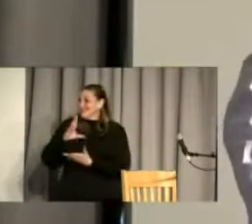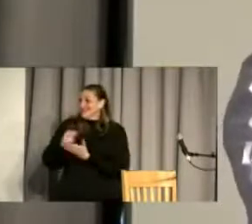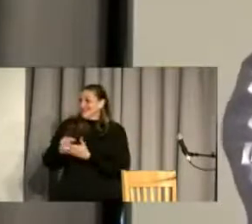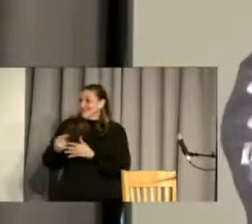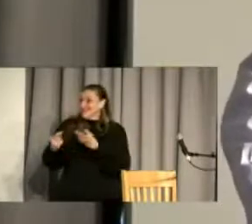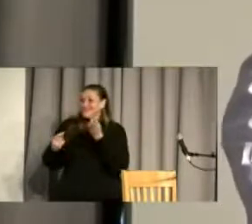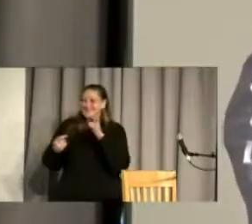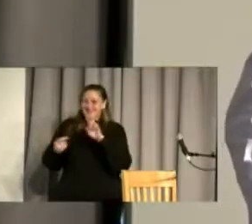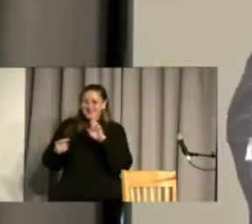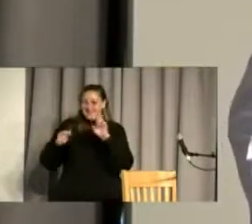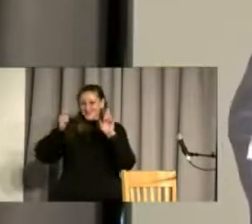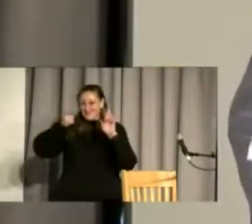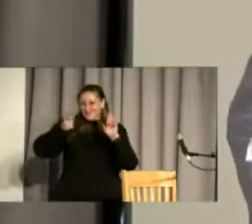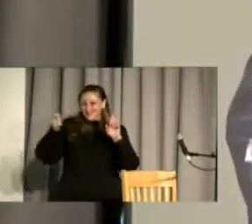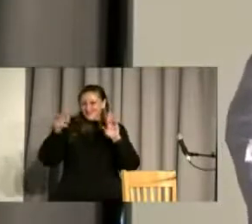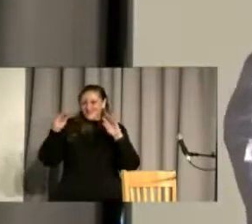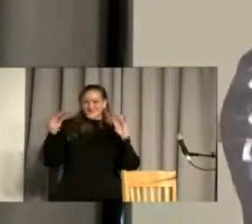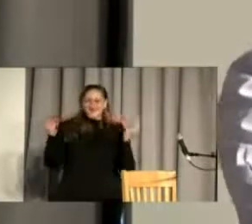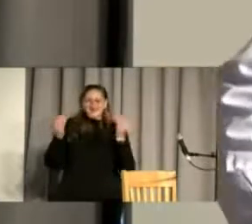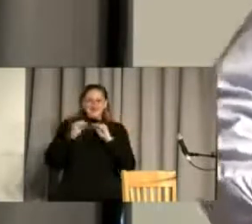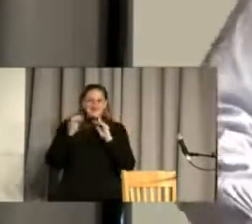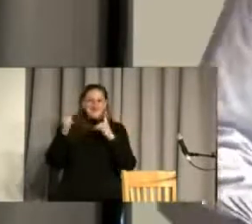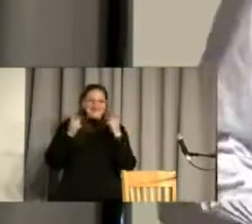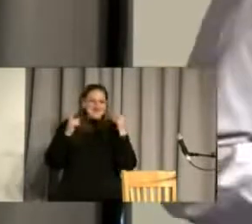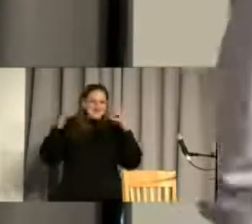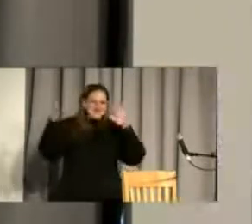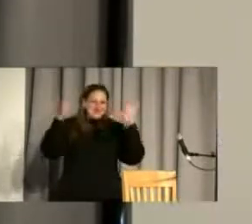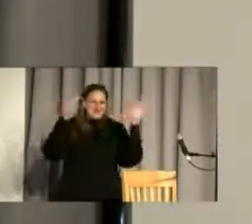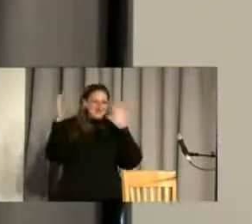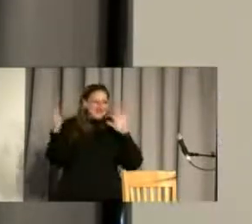honorable jurists. No further questions. Thank you.